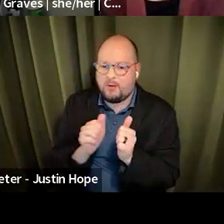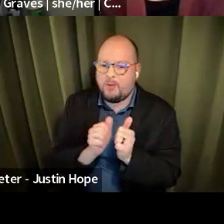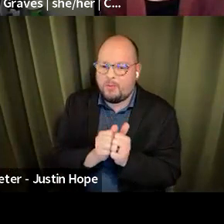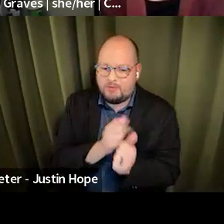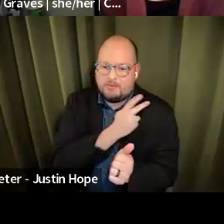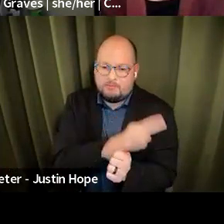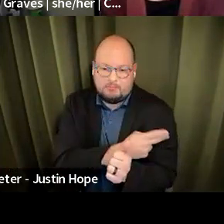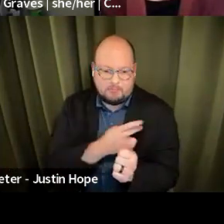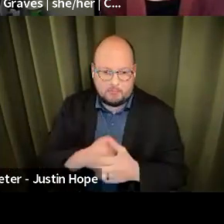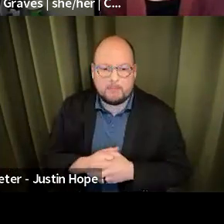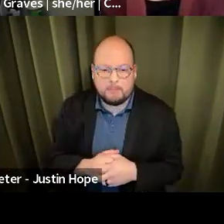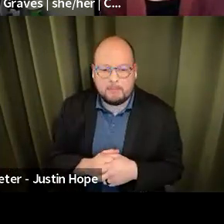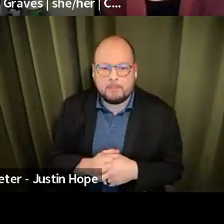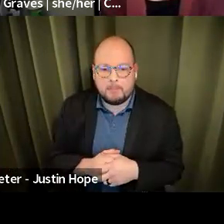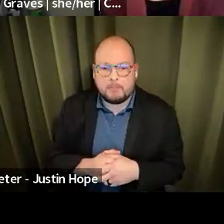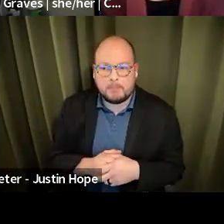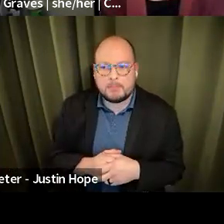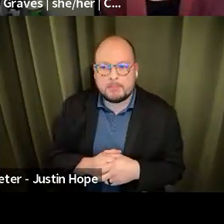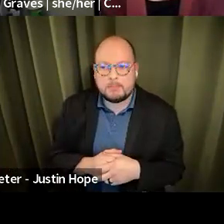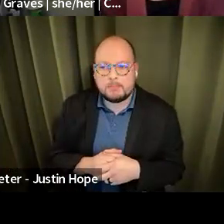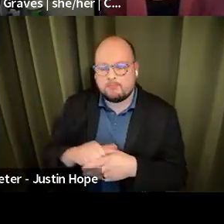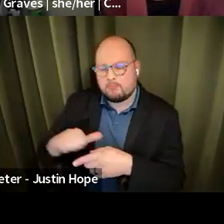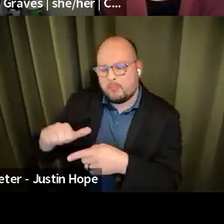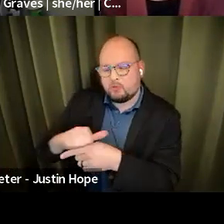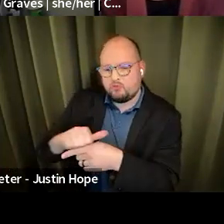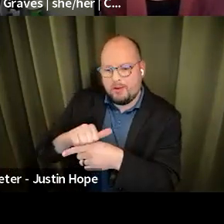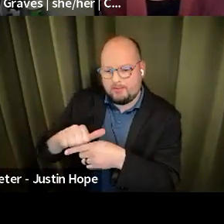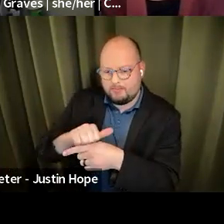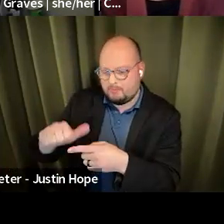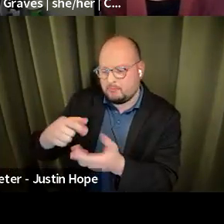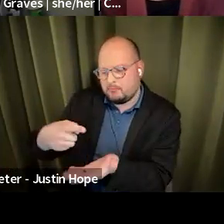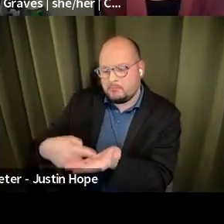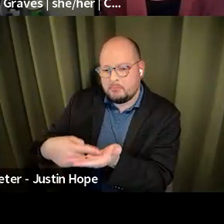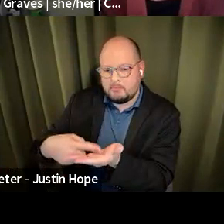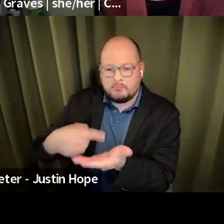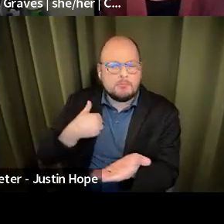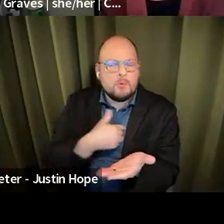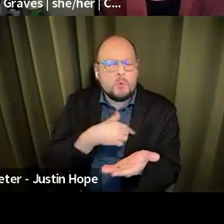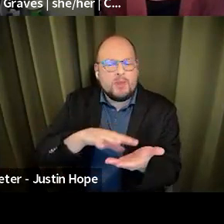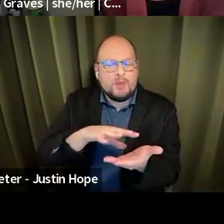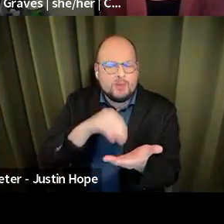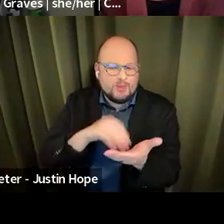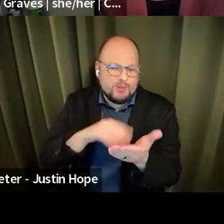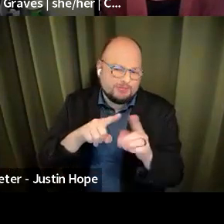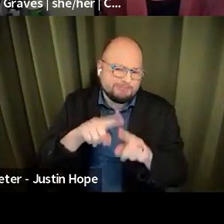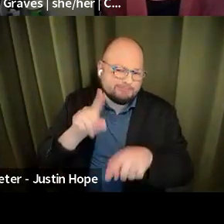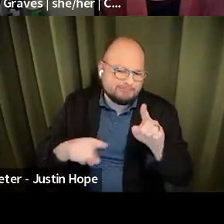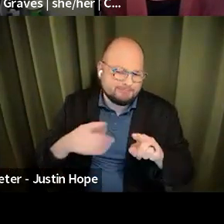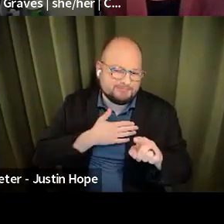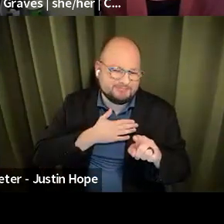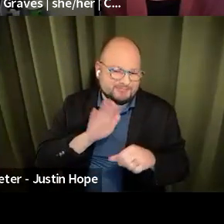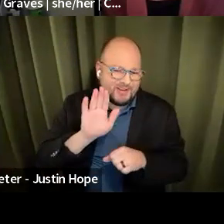about training, we all learn in different ways. And certainly in today's educational system, we know that some children do